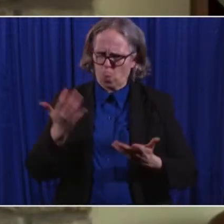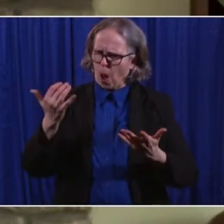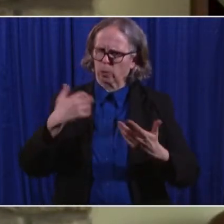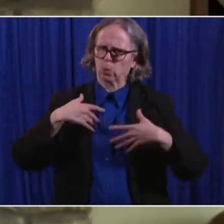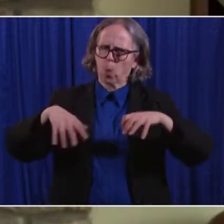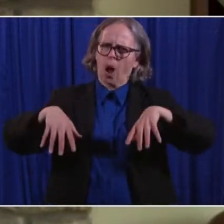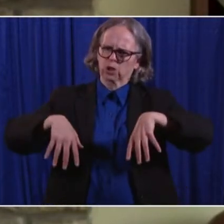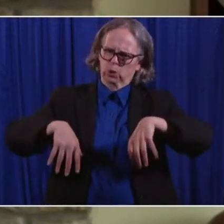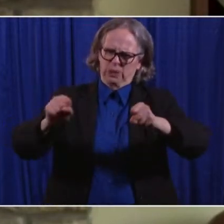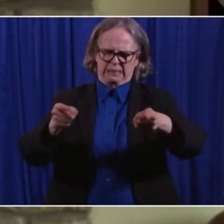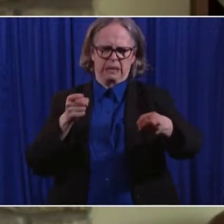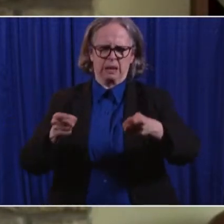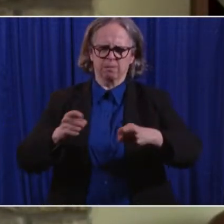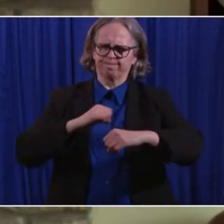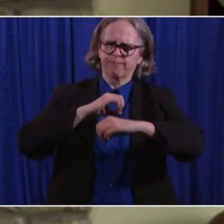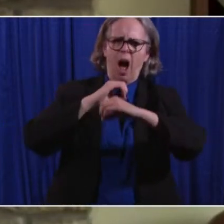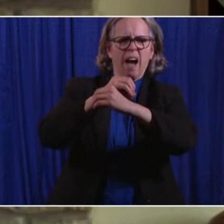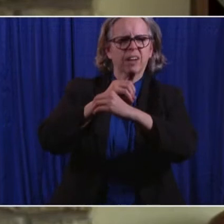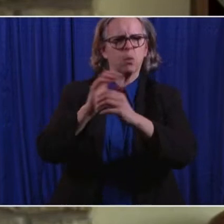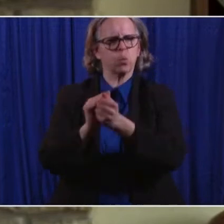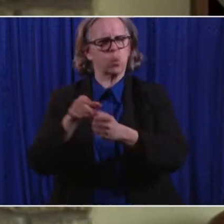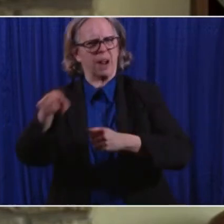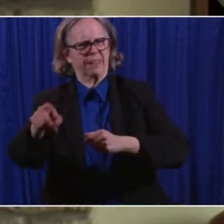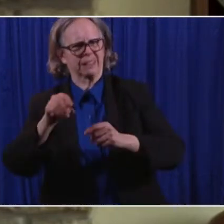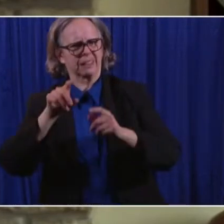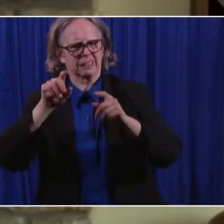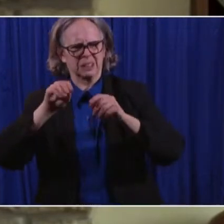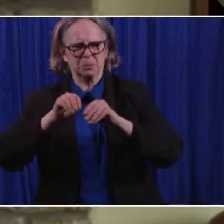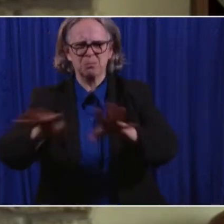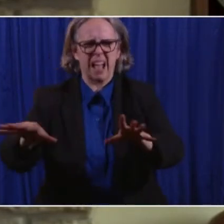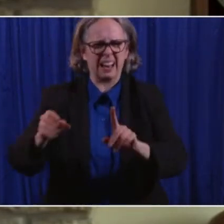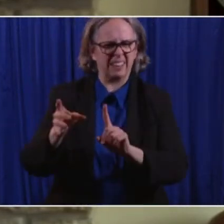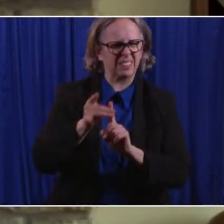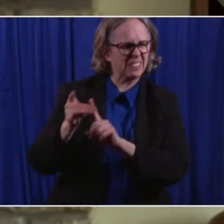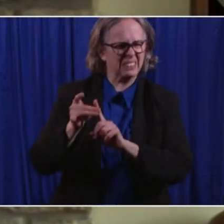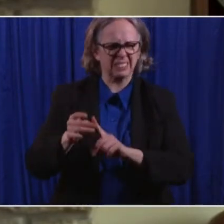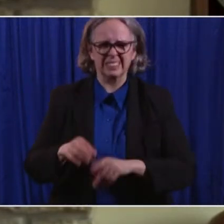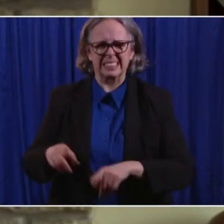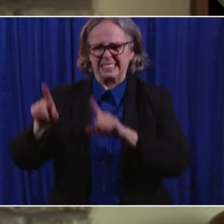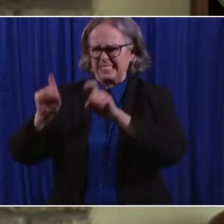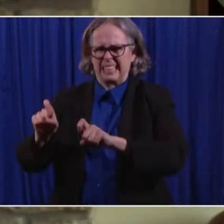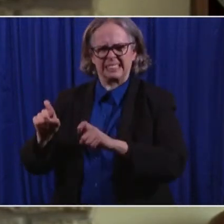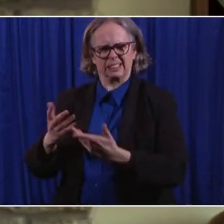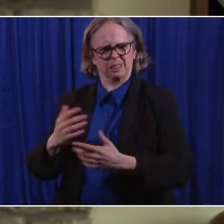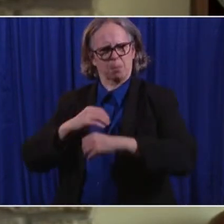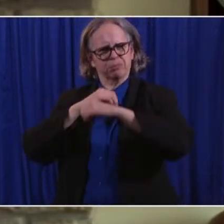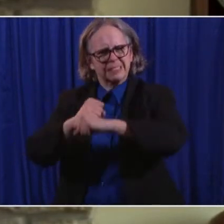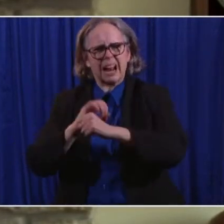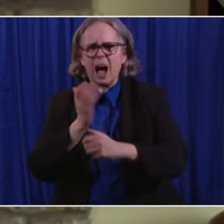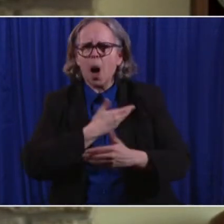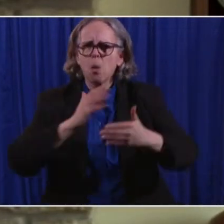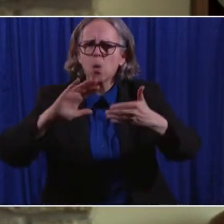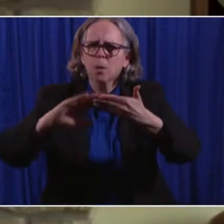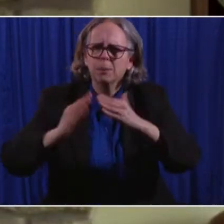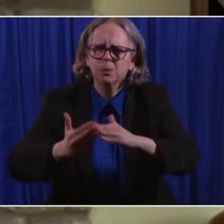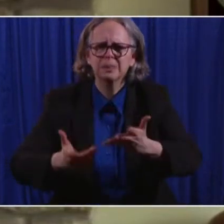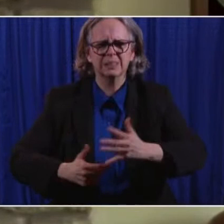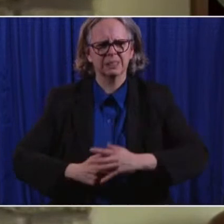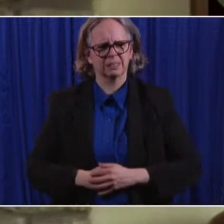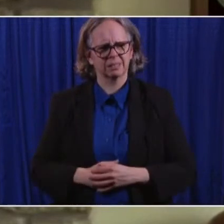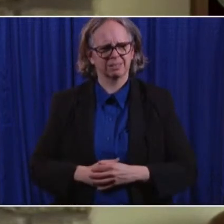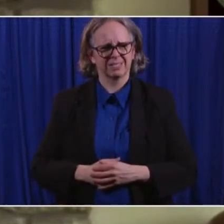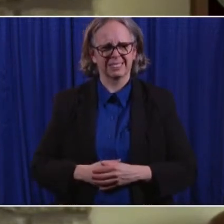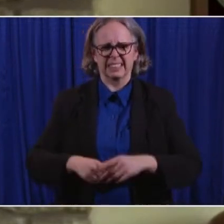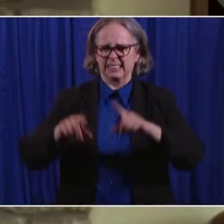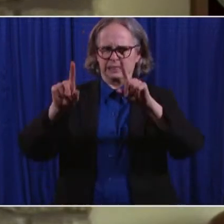Testing still plays just a very important role in protecting our communities during this pandemic. Testing is now more available and more